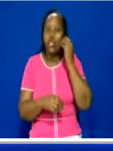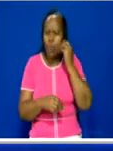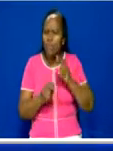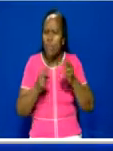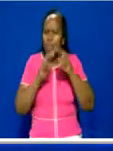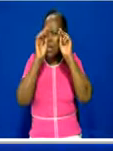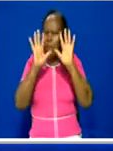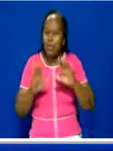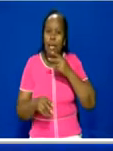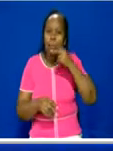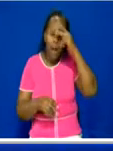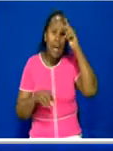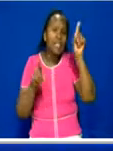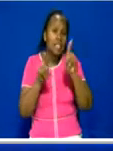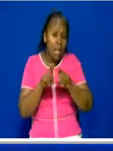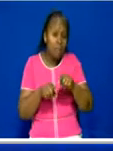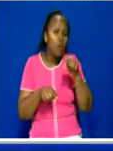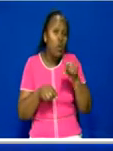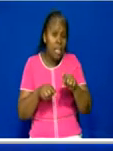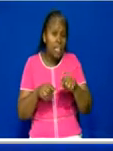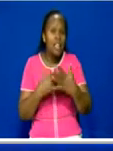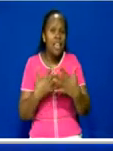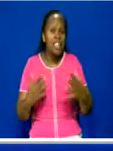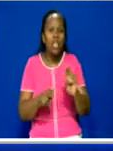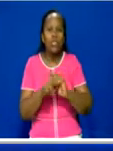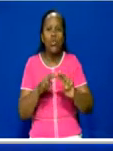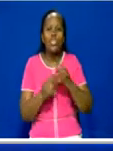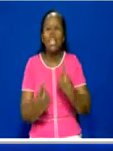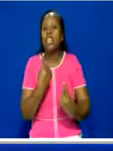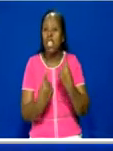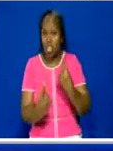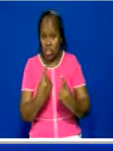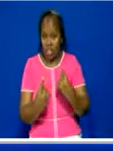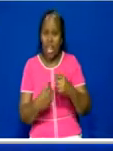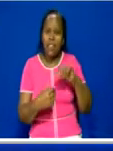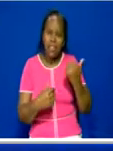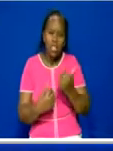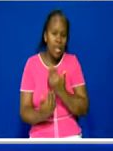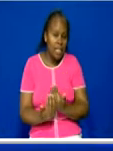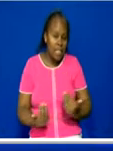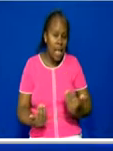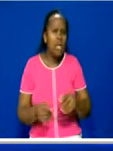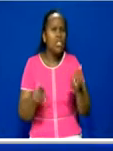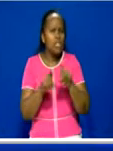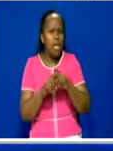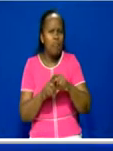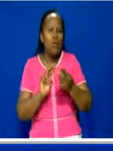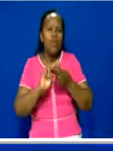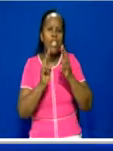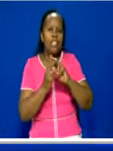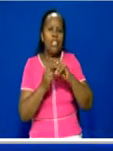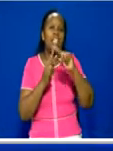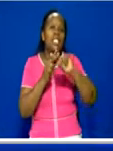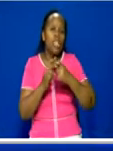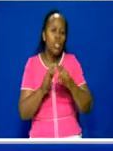you as a parent as well, because these are the things that we use in the kitchen and the things that your child will relate with and start to